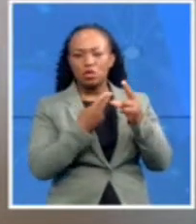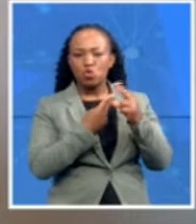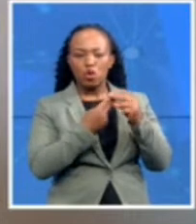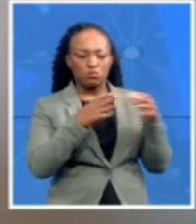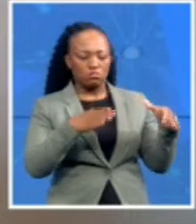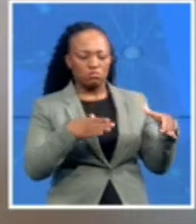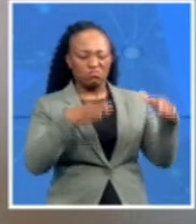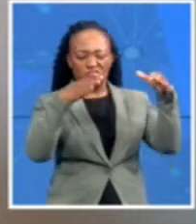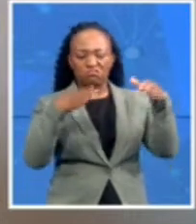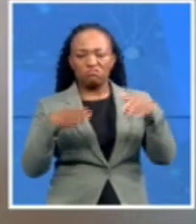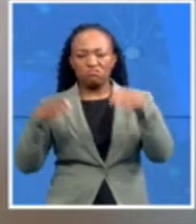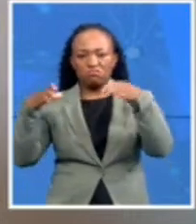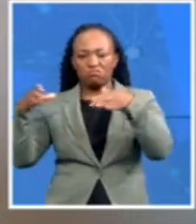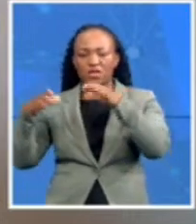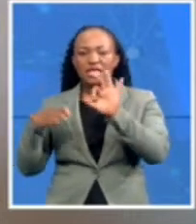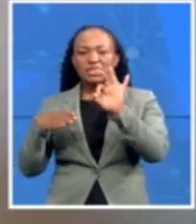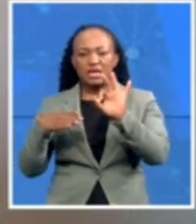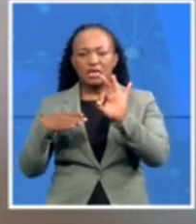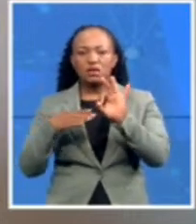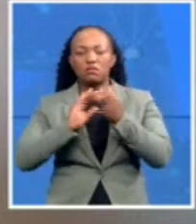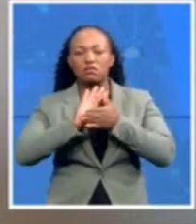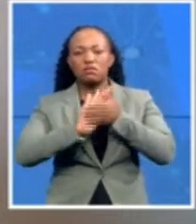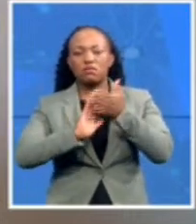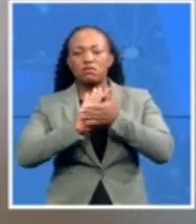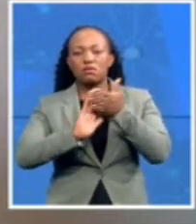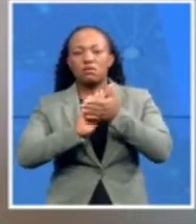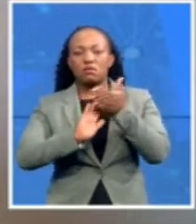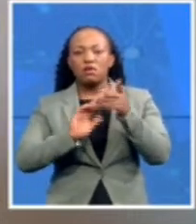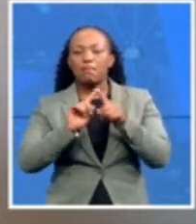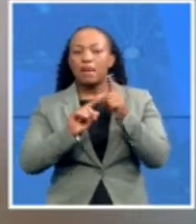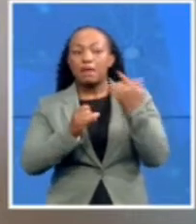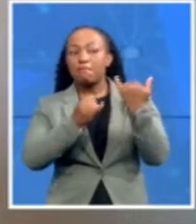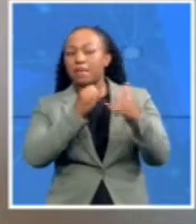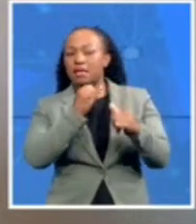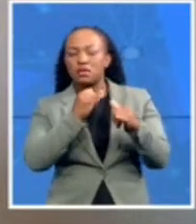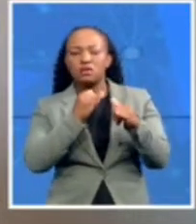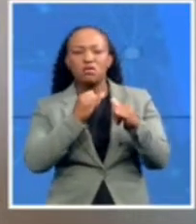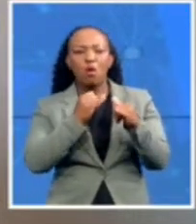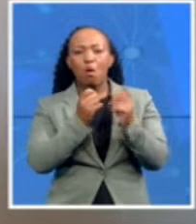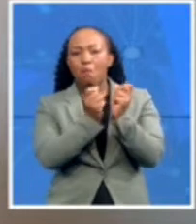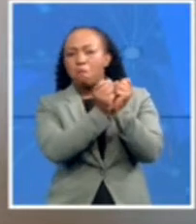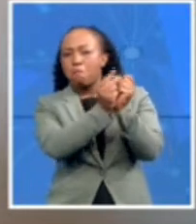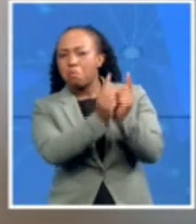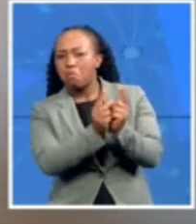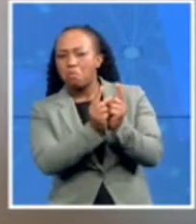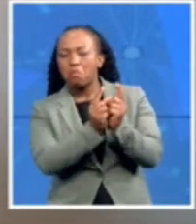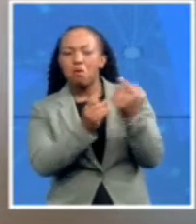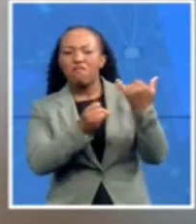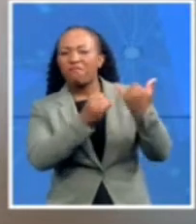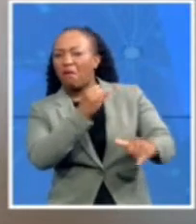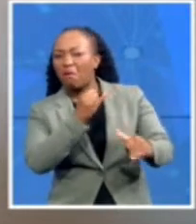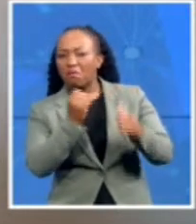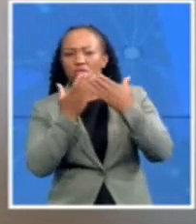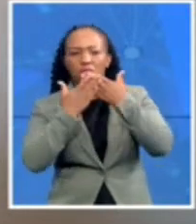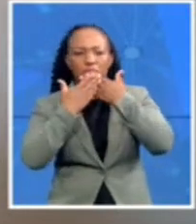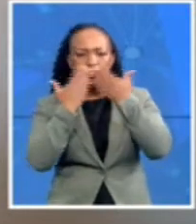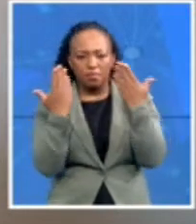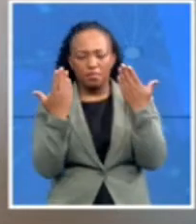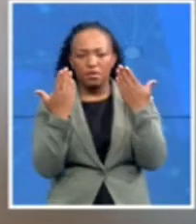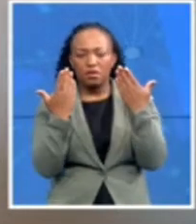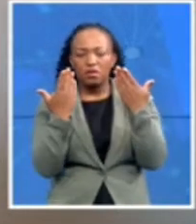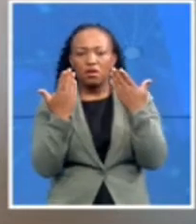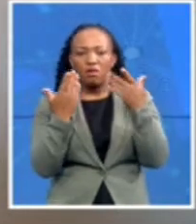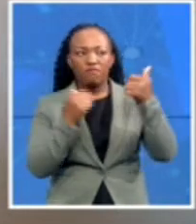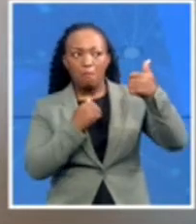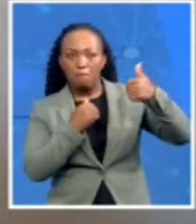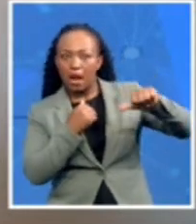with known defects that create a significant risk of a trip or a breakdown. These